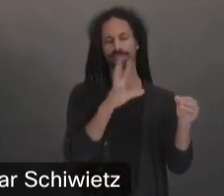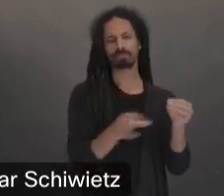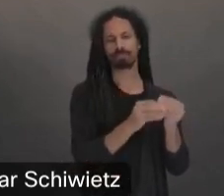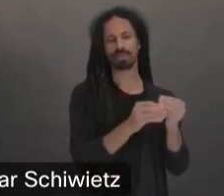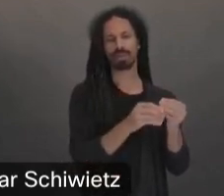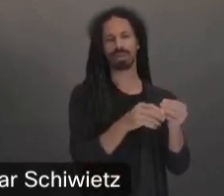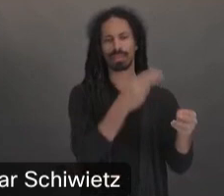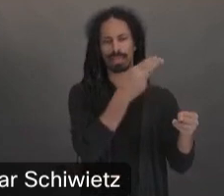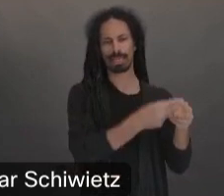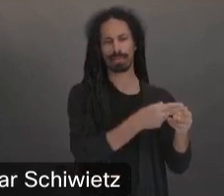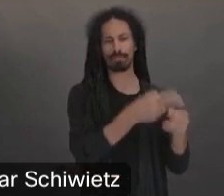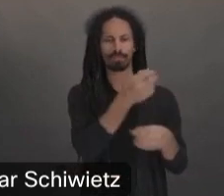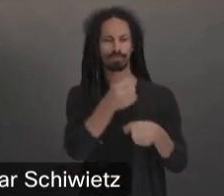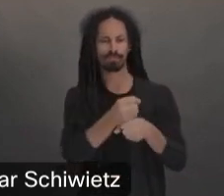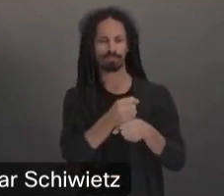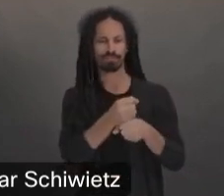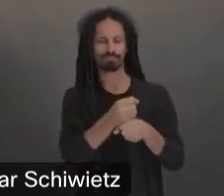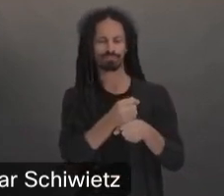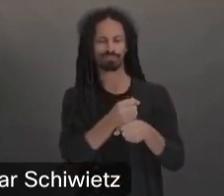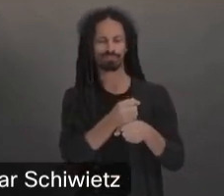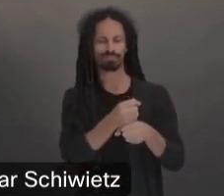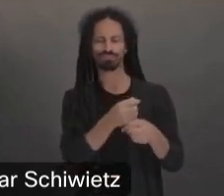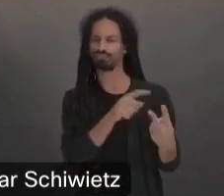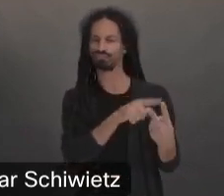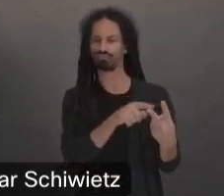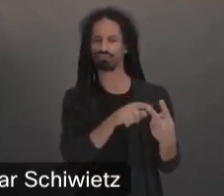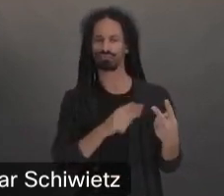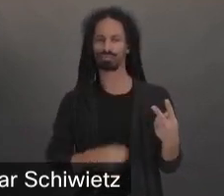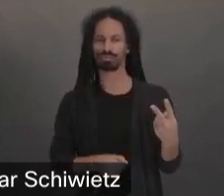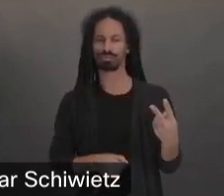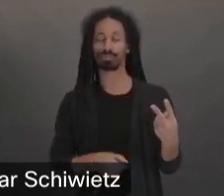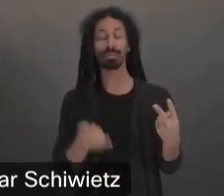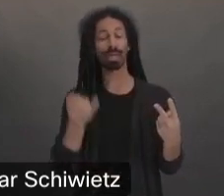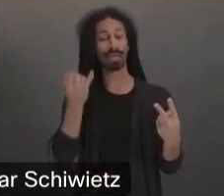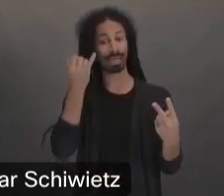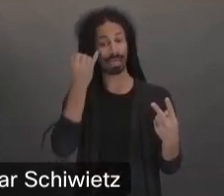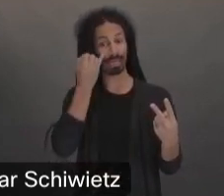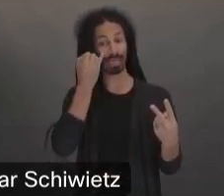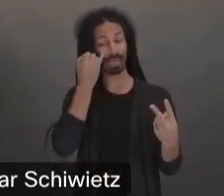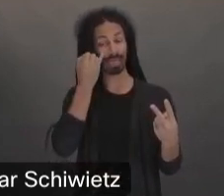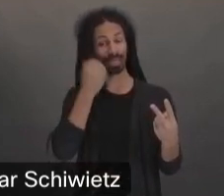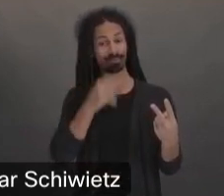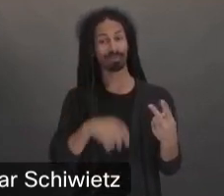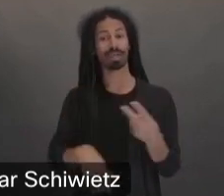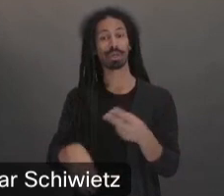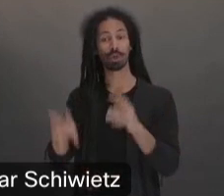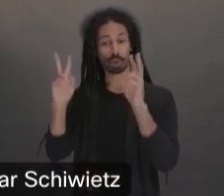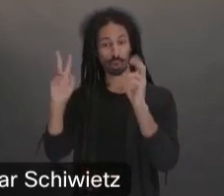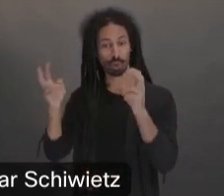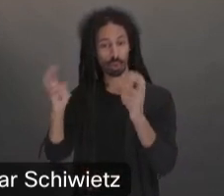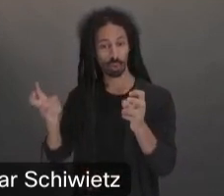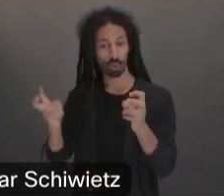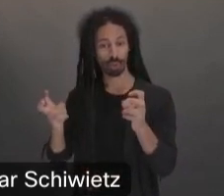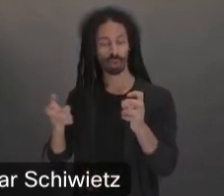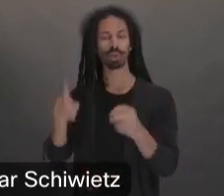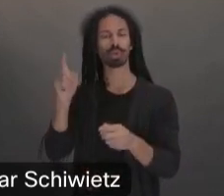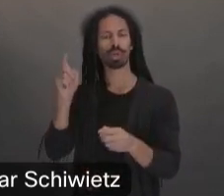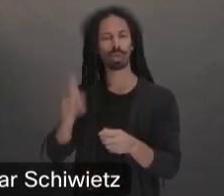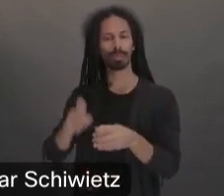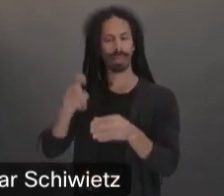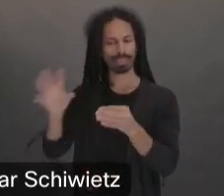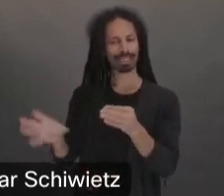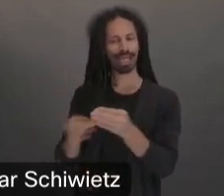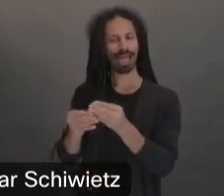element. However, if you are quoting, you will need to include location